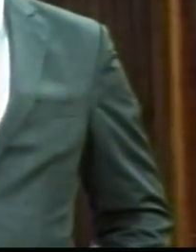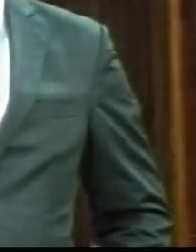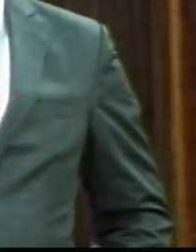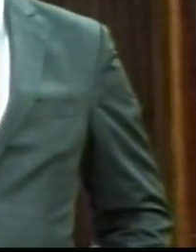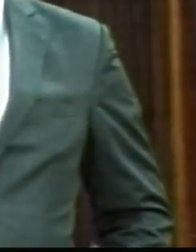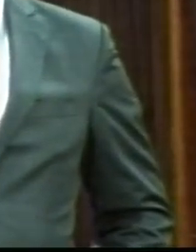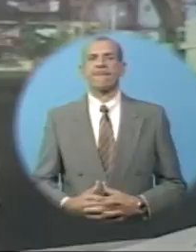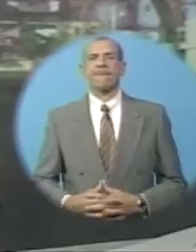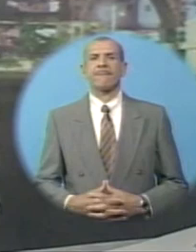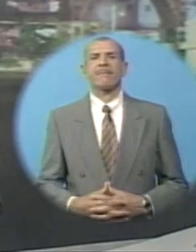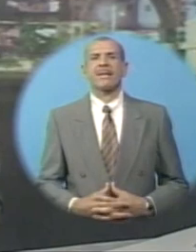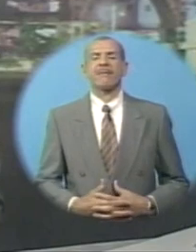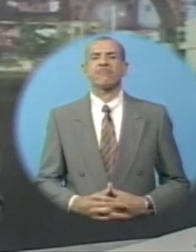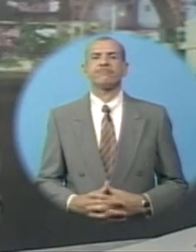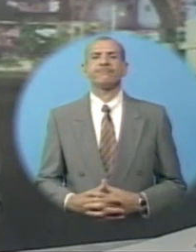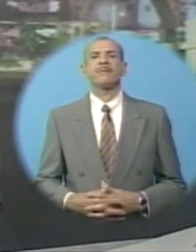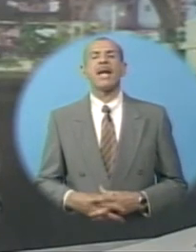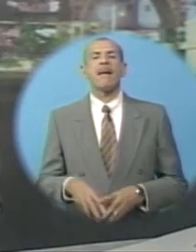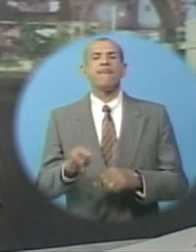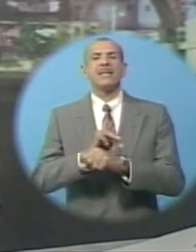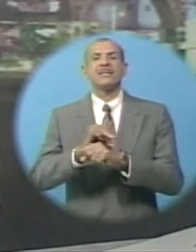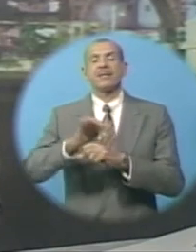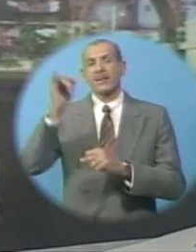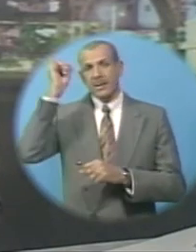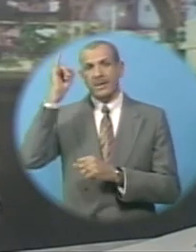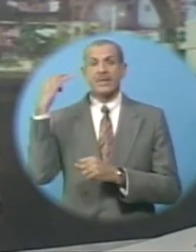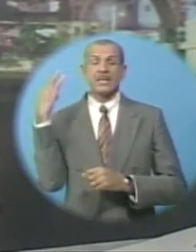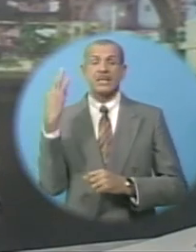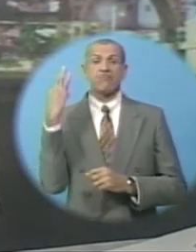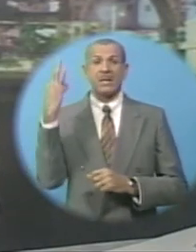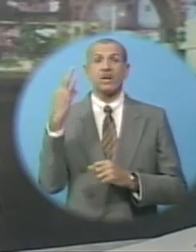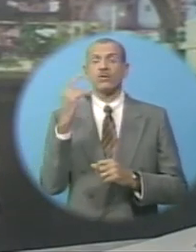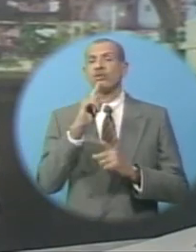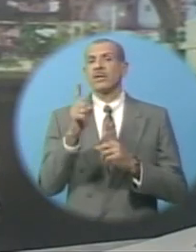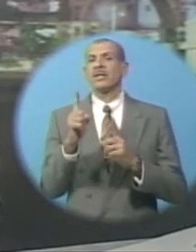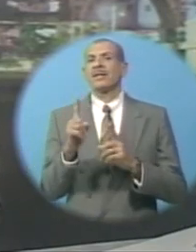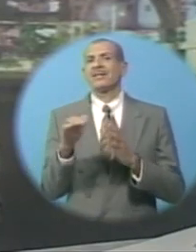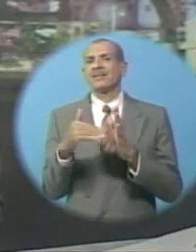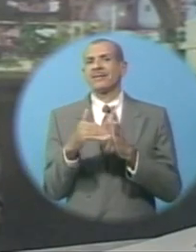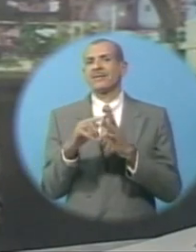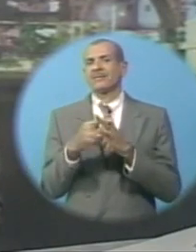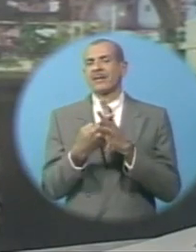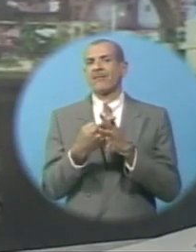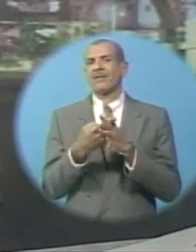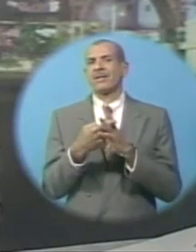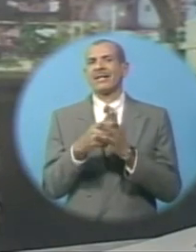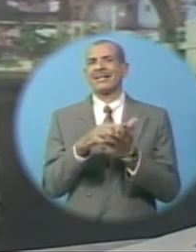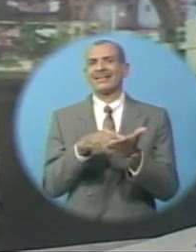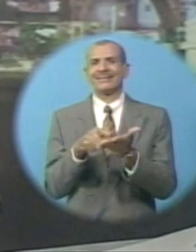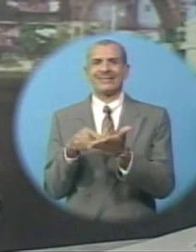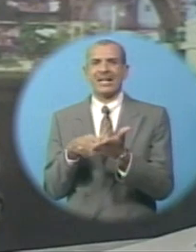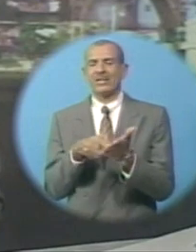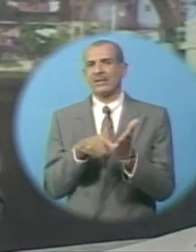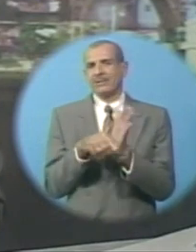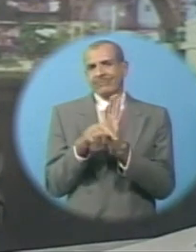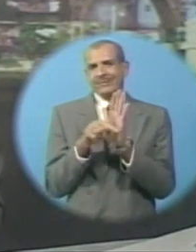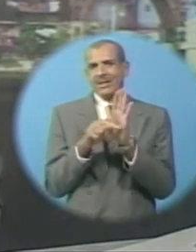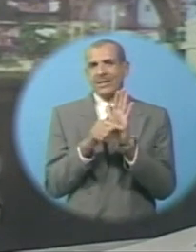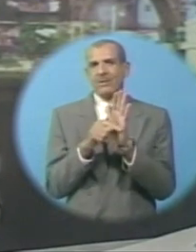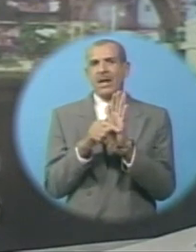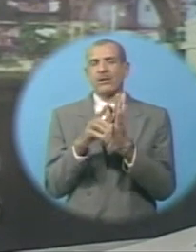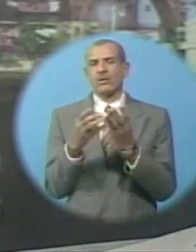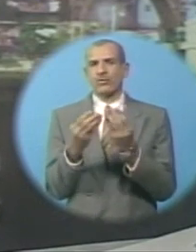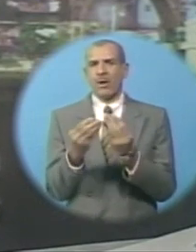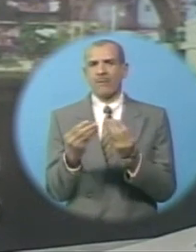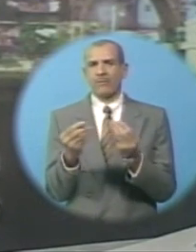politics. Minister Innes was speaking during the resumption of debate on the passing of a resolution for Parliament